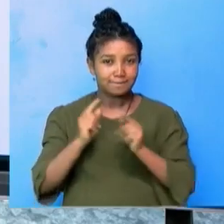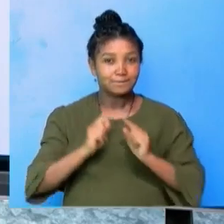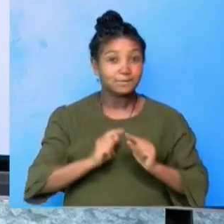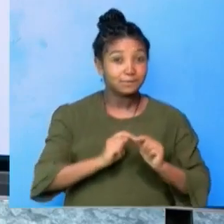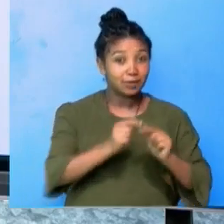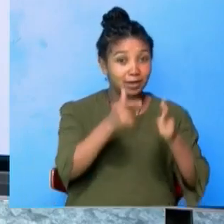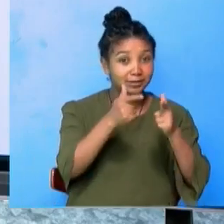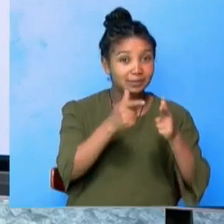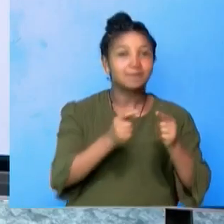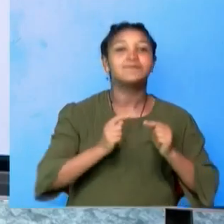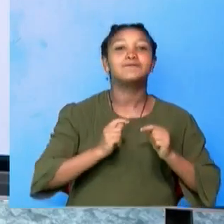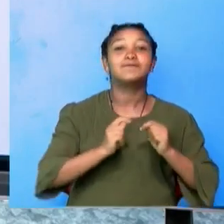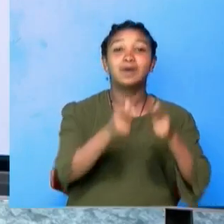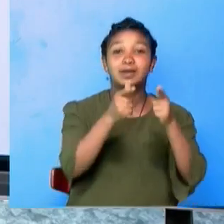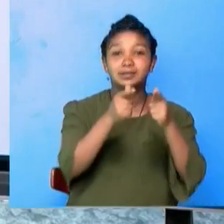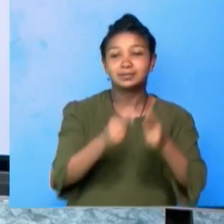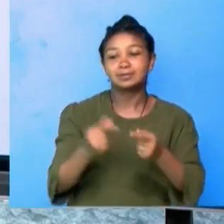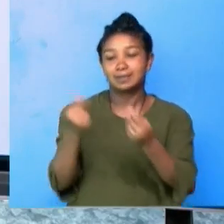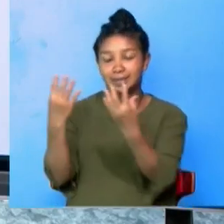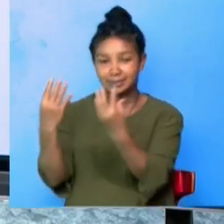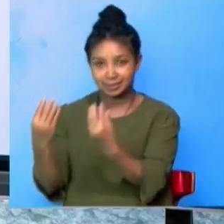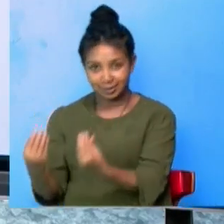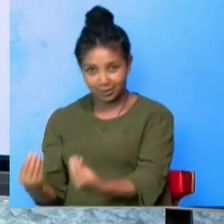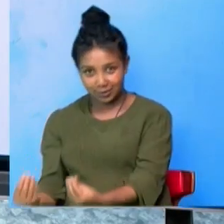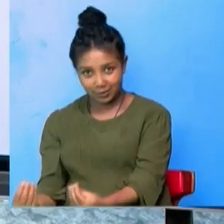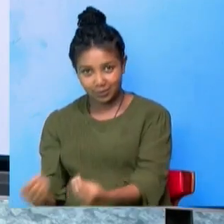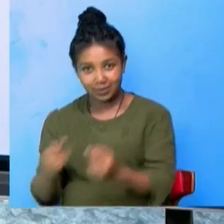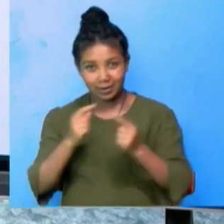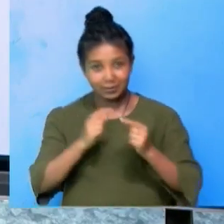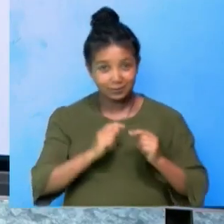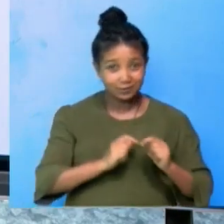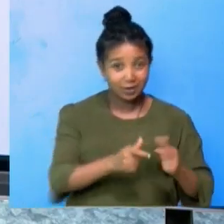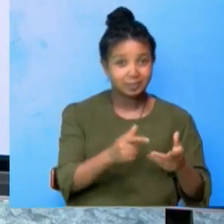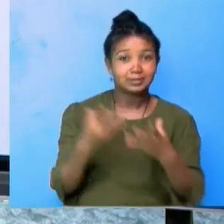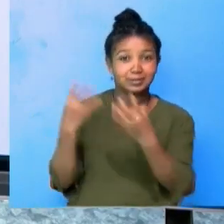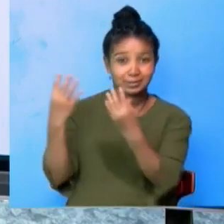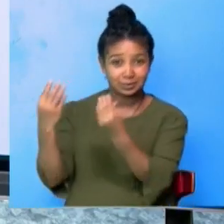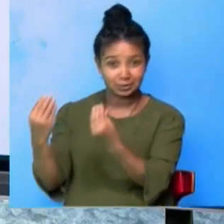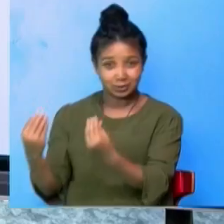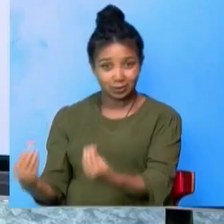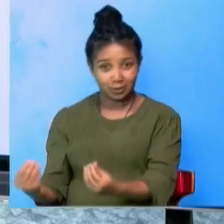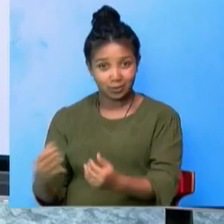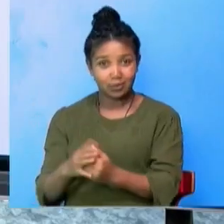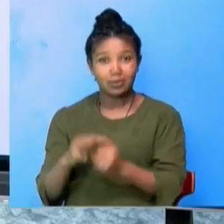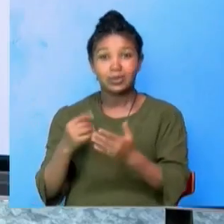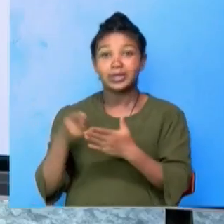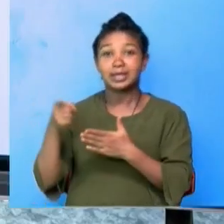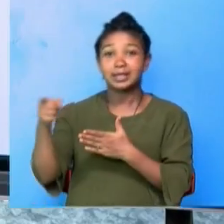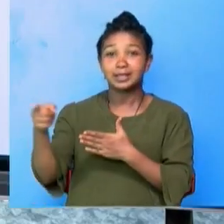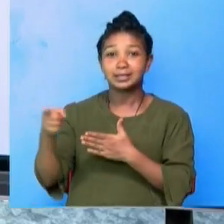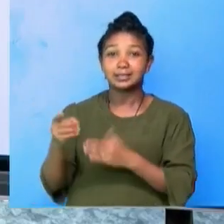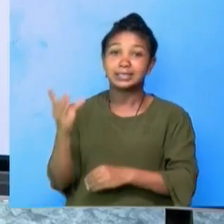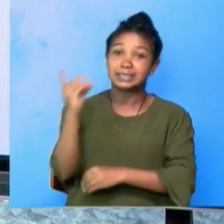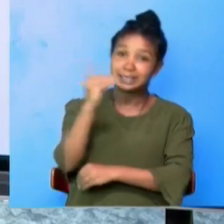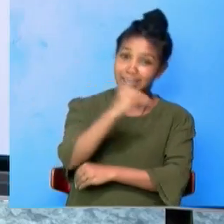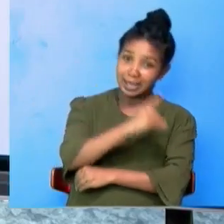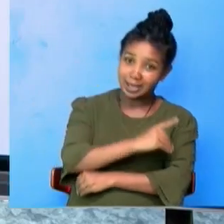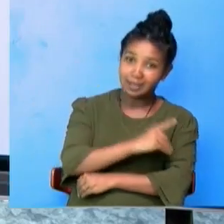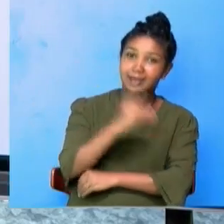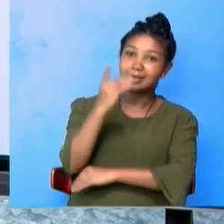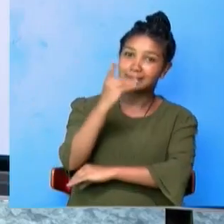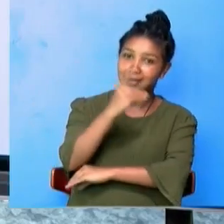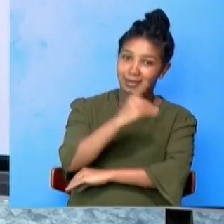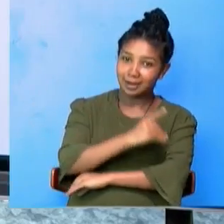Fast, fast, slow. Fast, slow. Here is day,